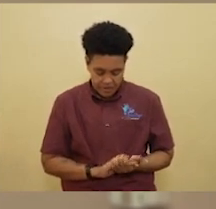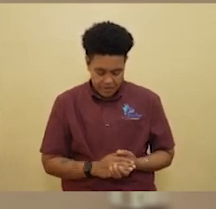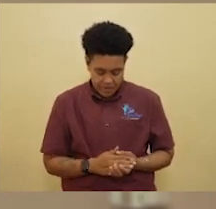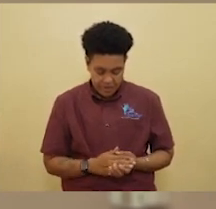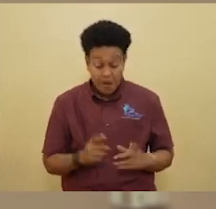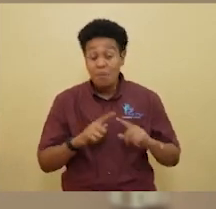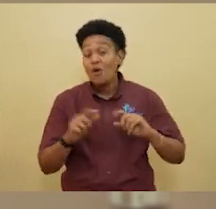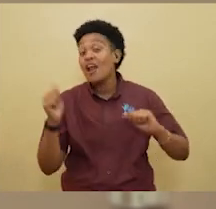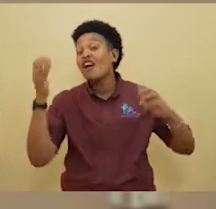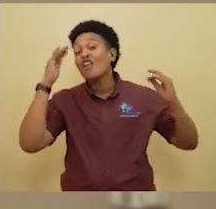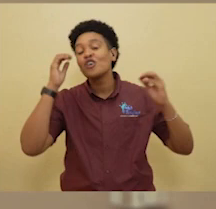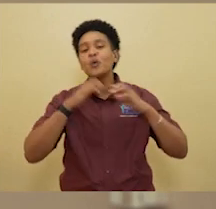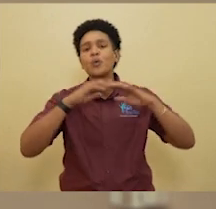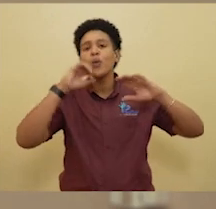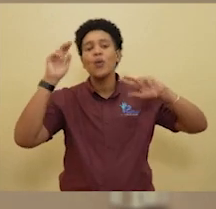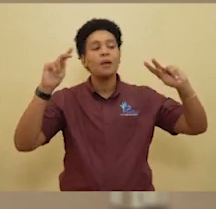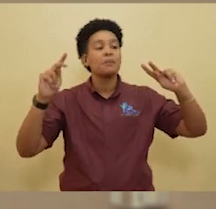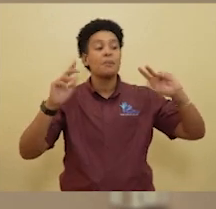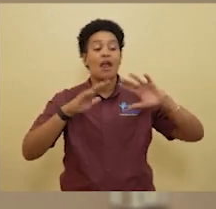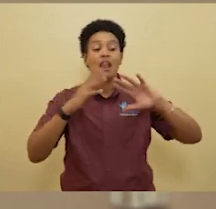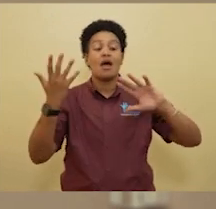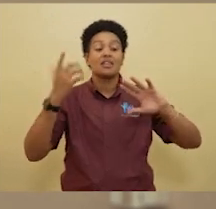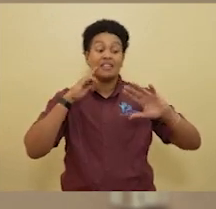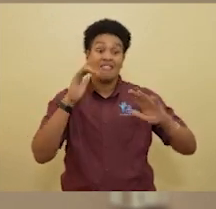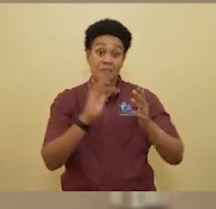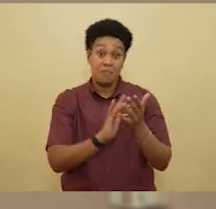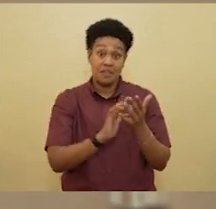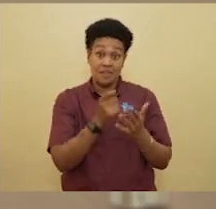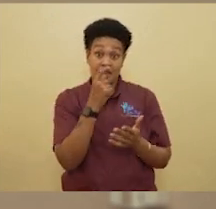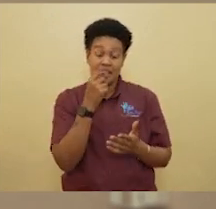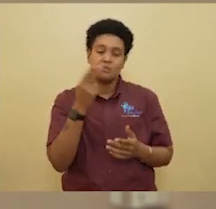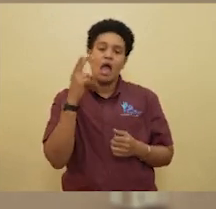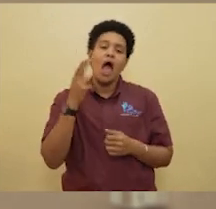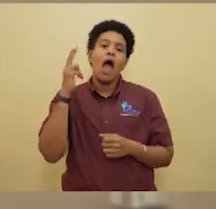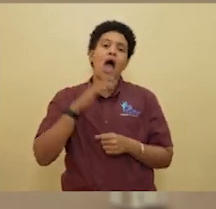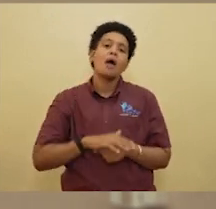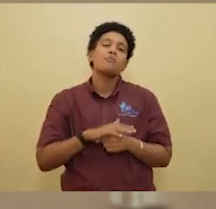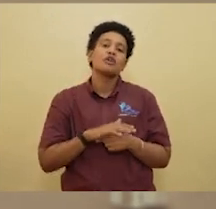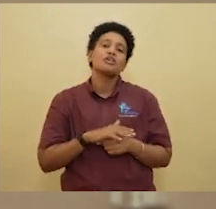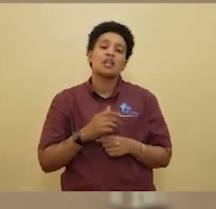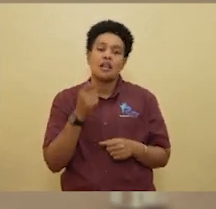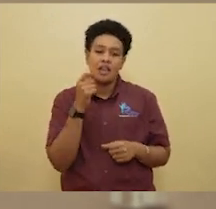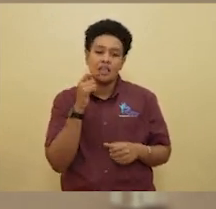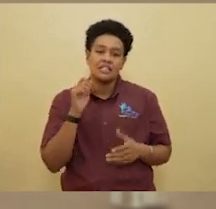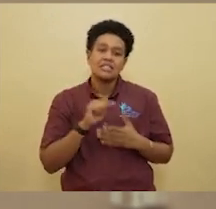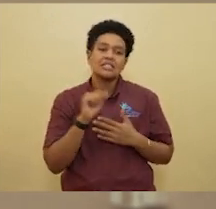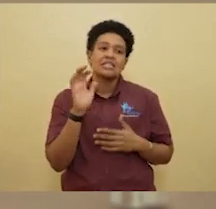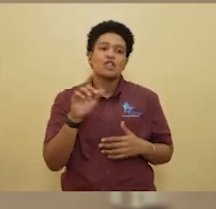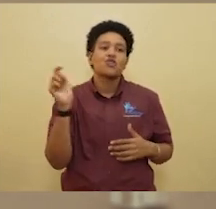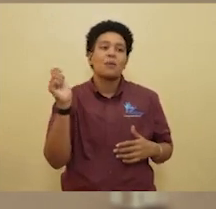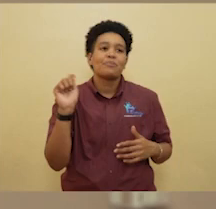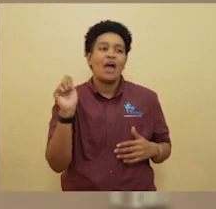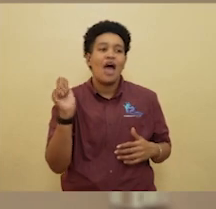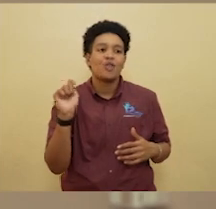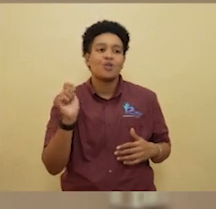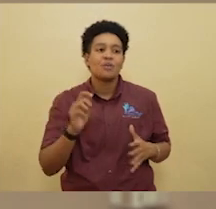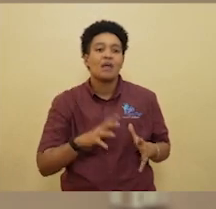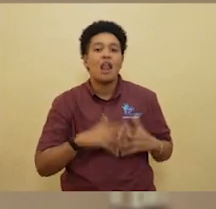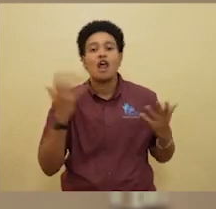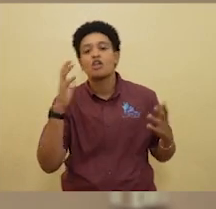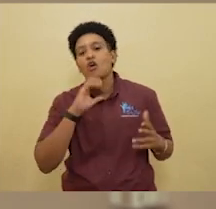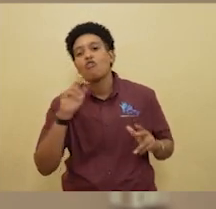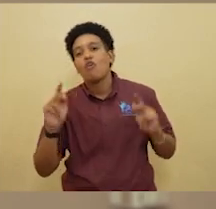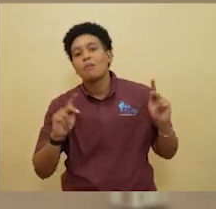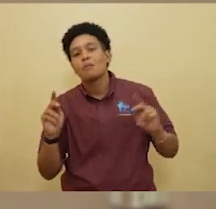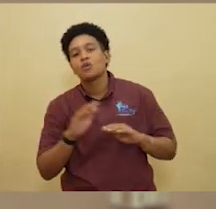A lot of the medications, especially the hypertensive medications, send you to the bathroom. And a lot of older people do